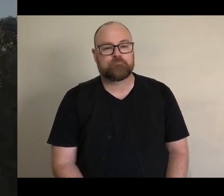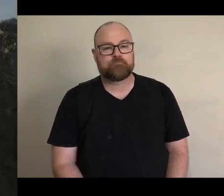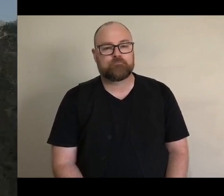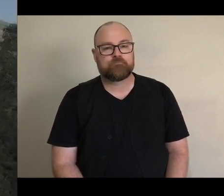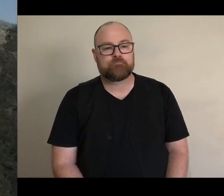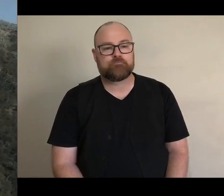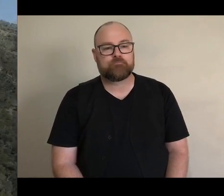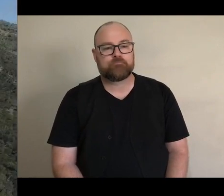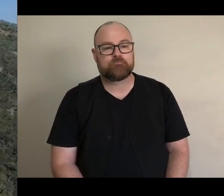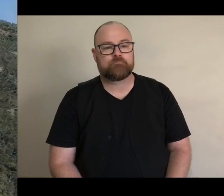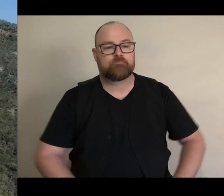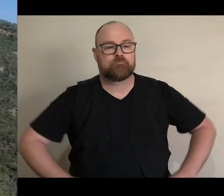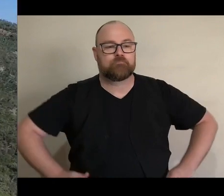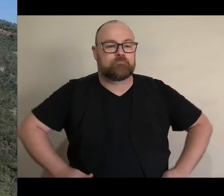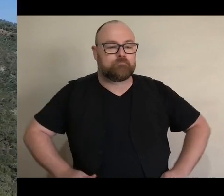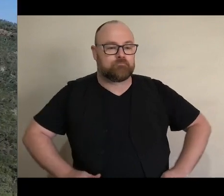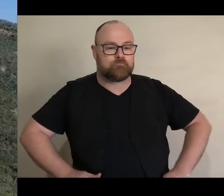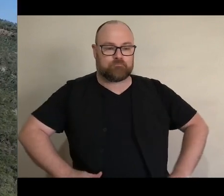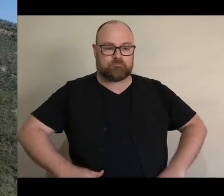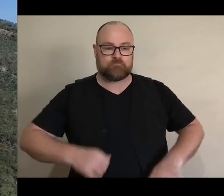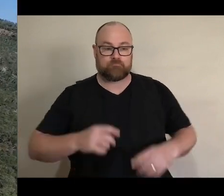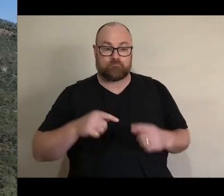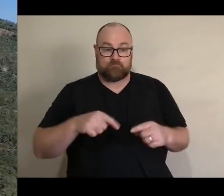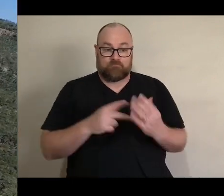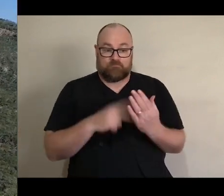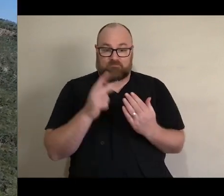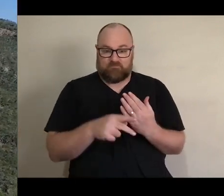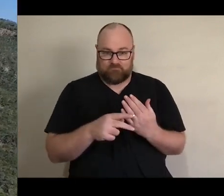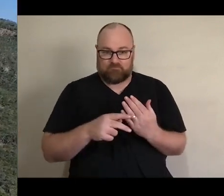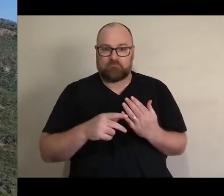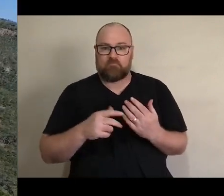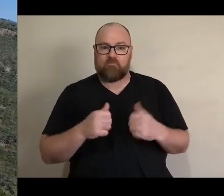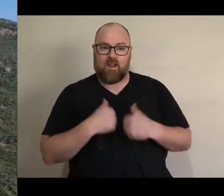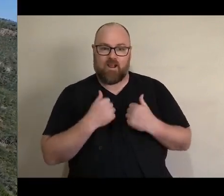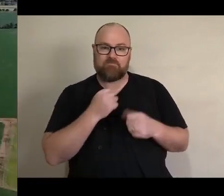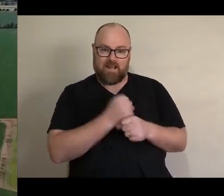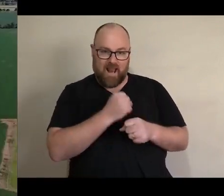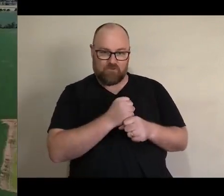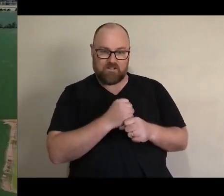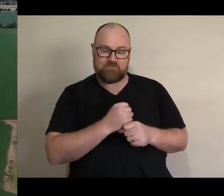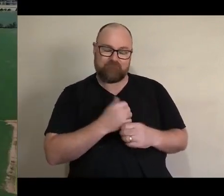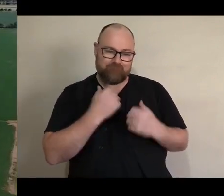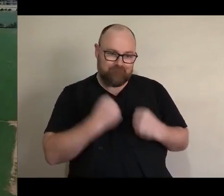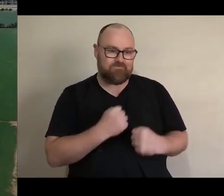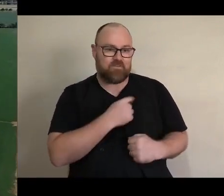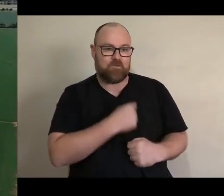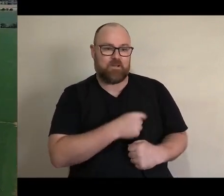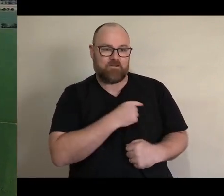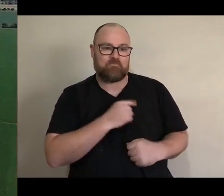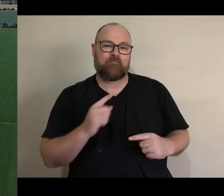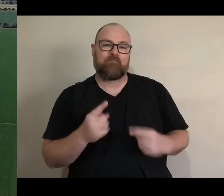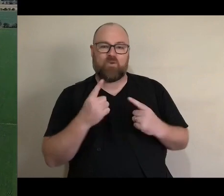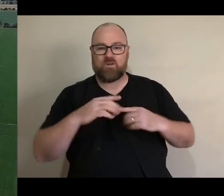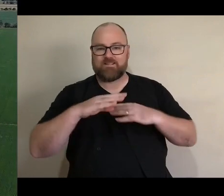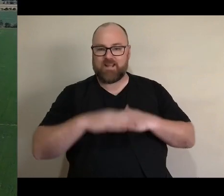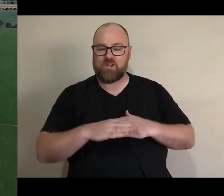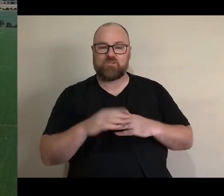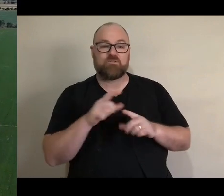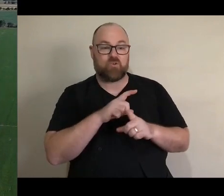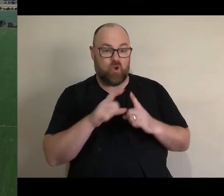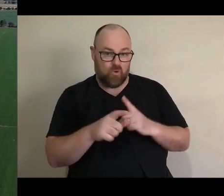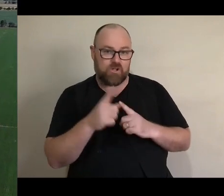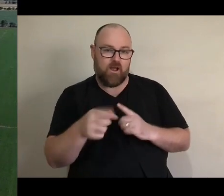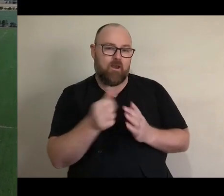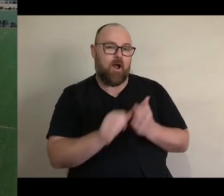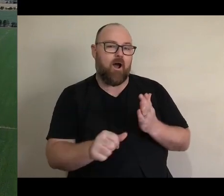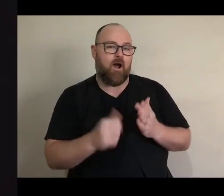This program has become the Gallery's most significant commitment to supporting First Nations culture and arts practitioners. It